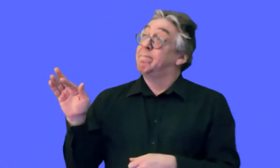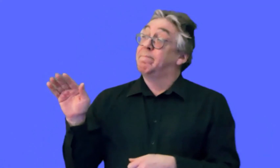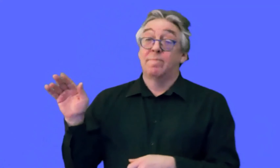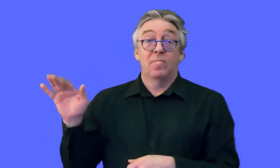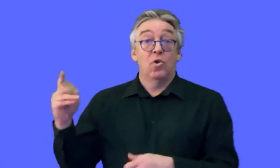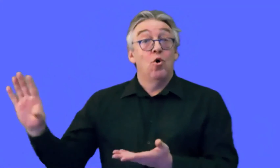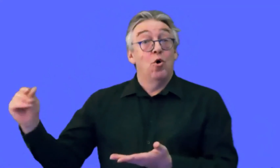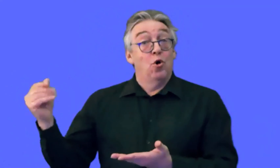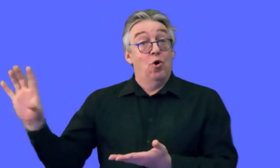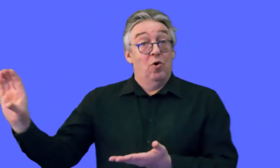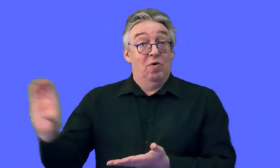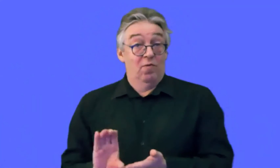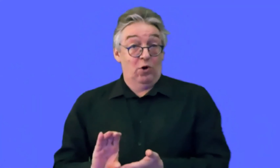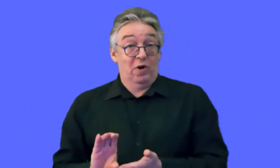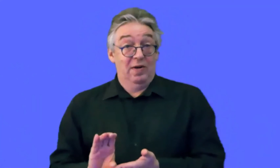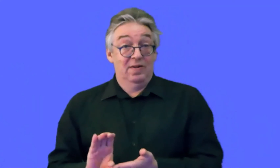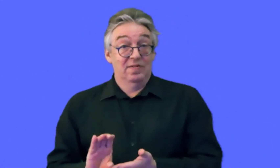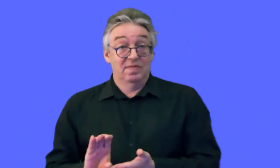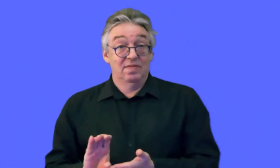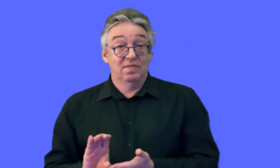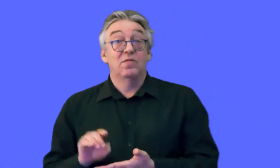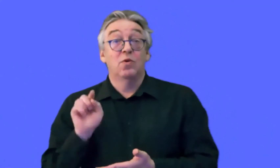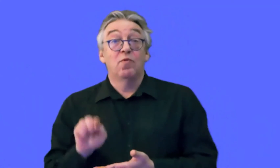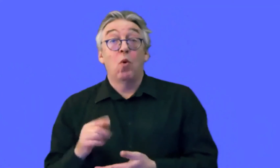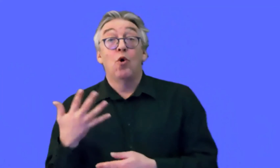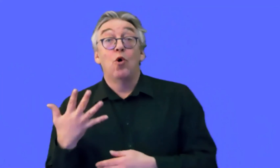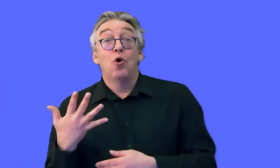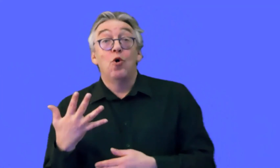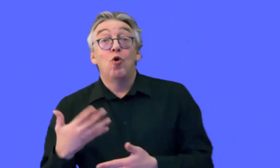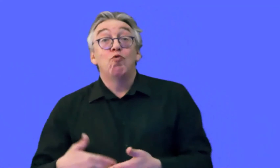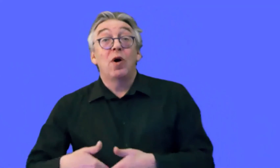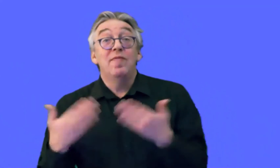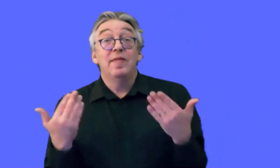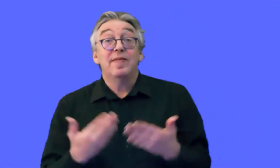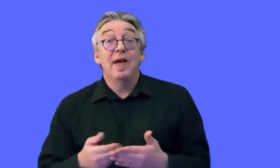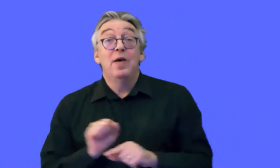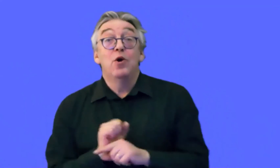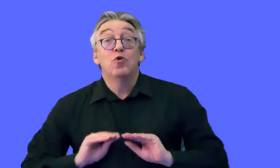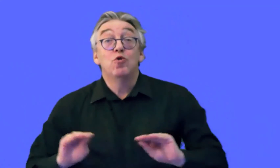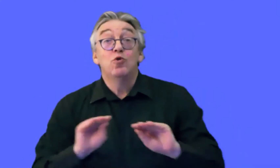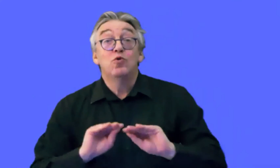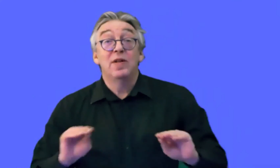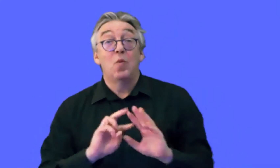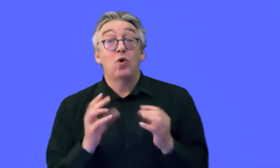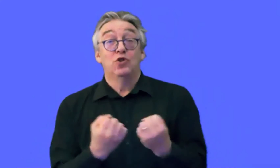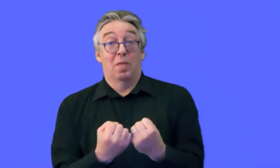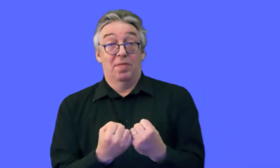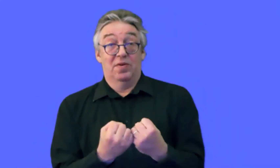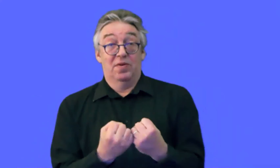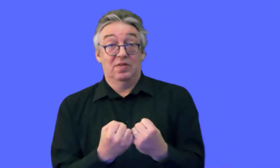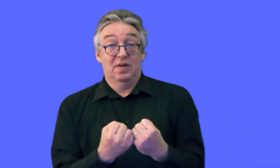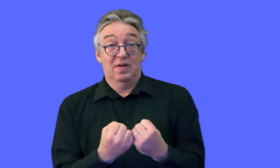funding to support 5-day training workshop, and this workshop was done in February